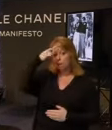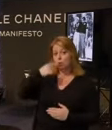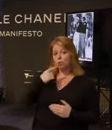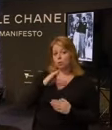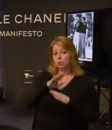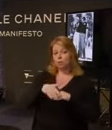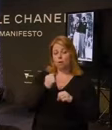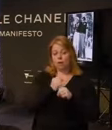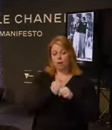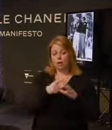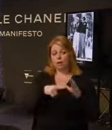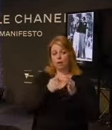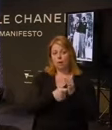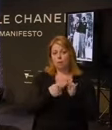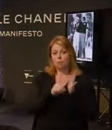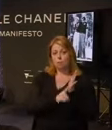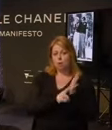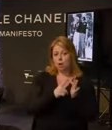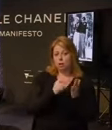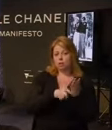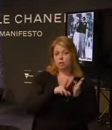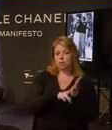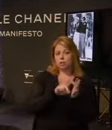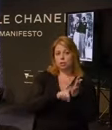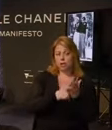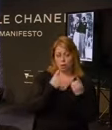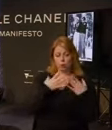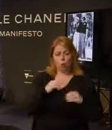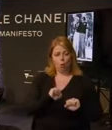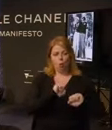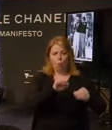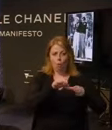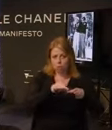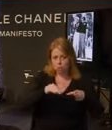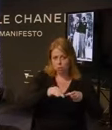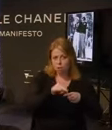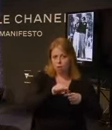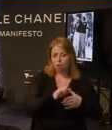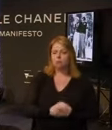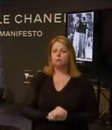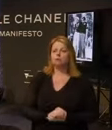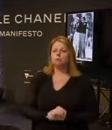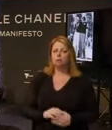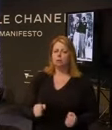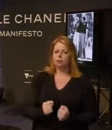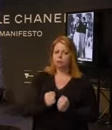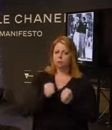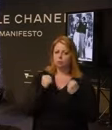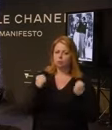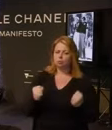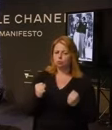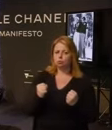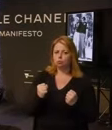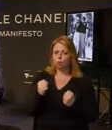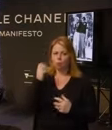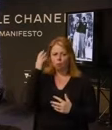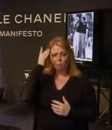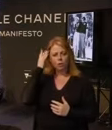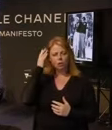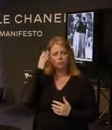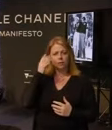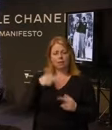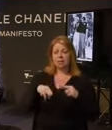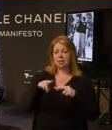Chanel wearing her own designs. And she had a very strong underpinning philosophy that unless it was something that she would